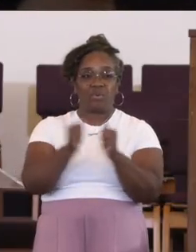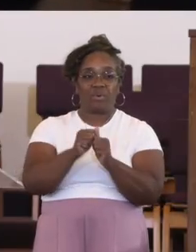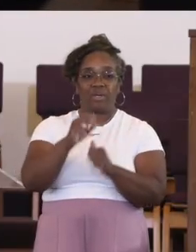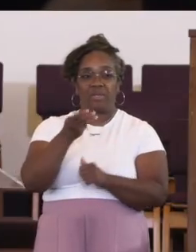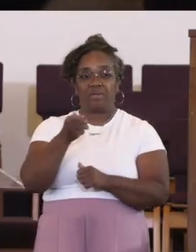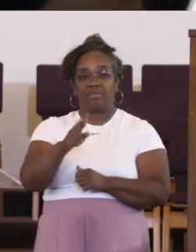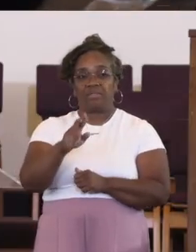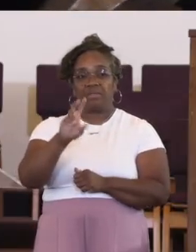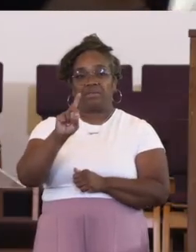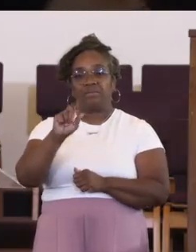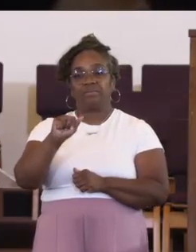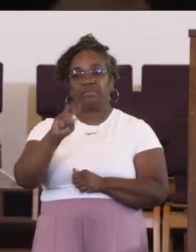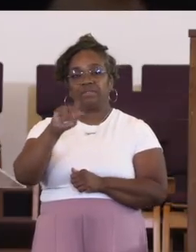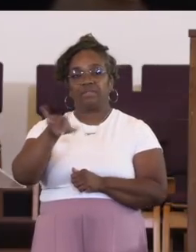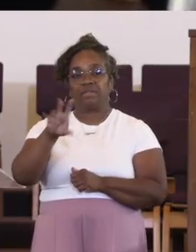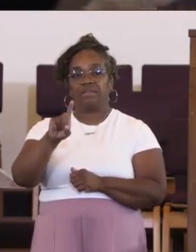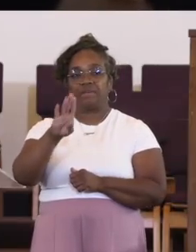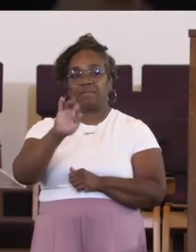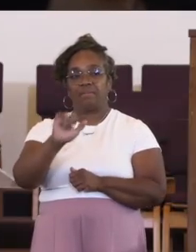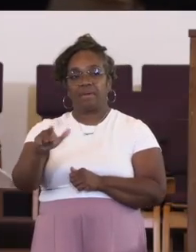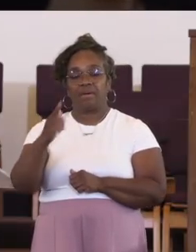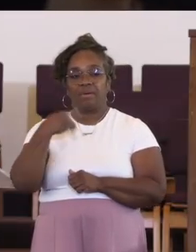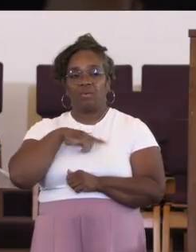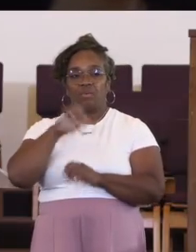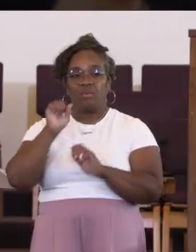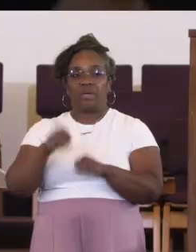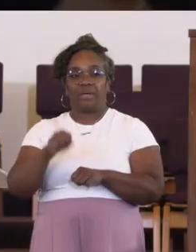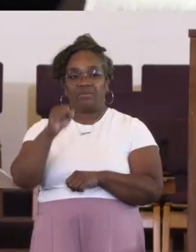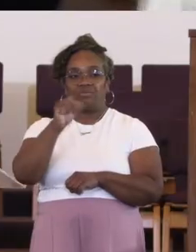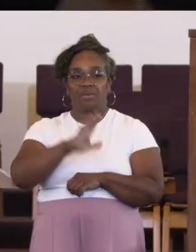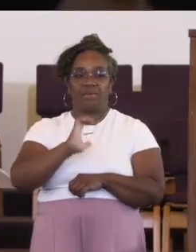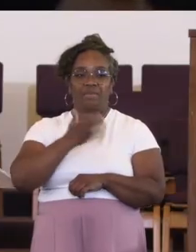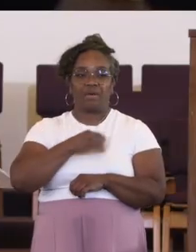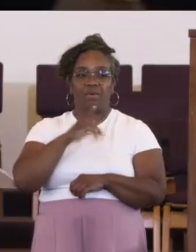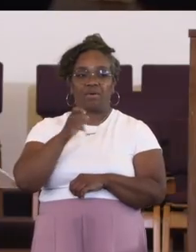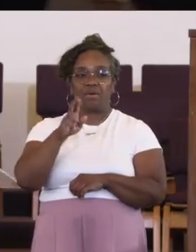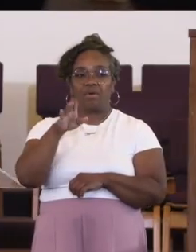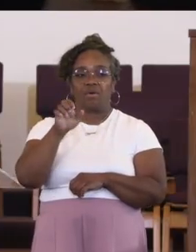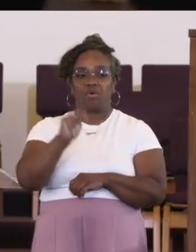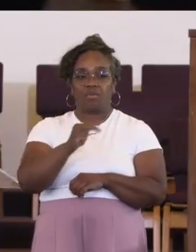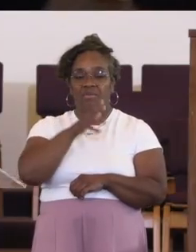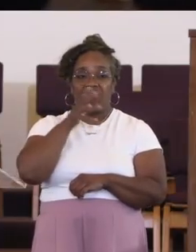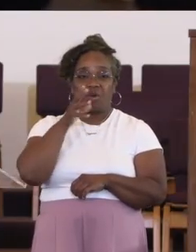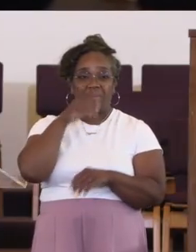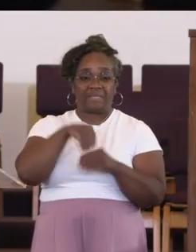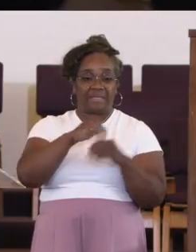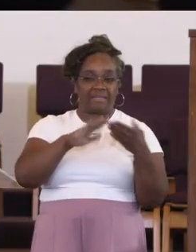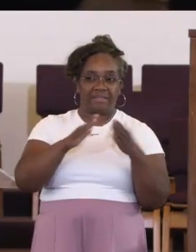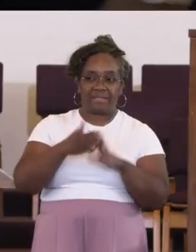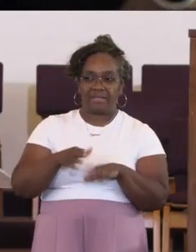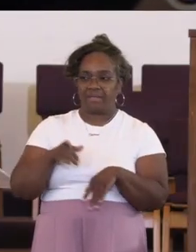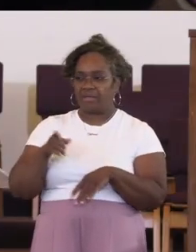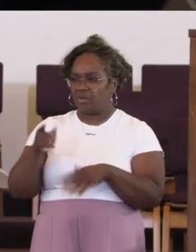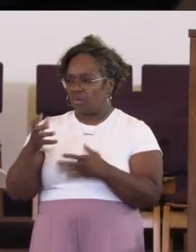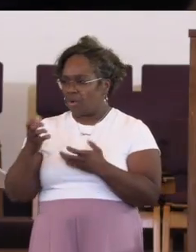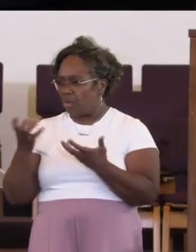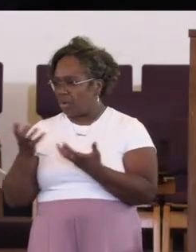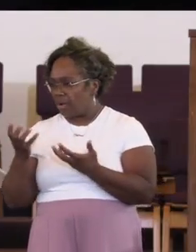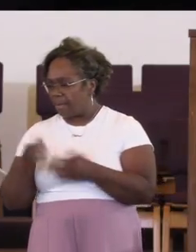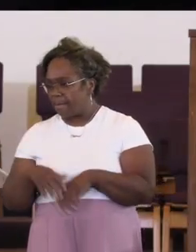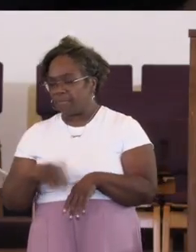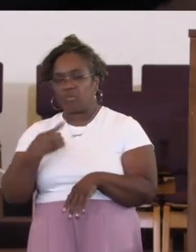Dave Bell so that we can get drop-off at our urban farms in the city, and we'll be okay. What do you want on your urban farm? We